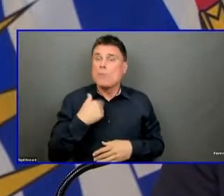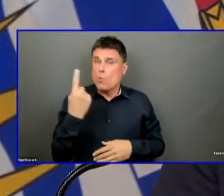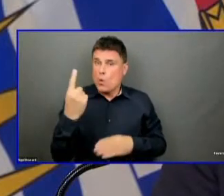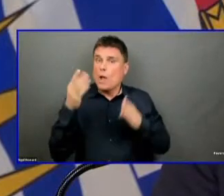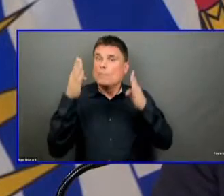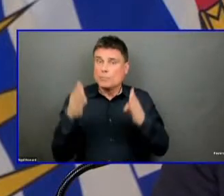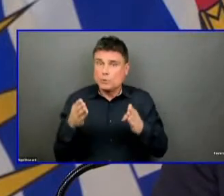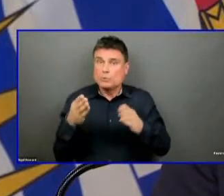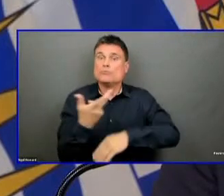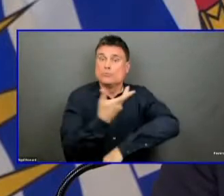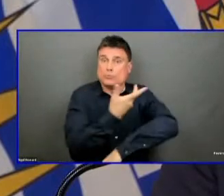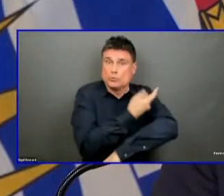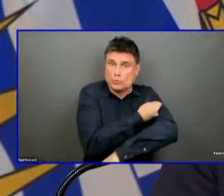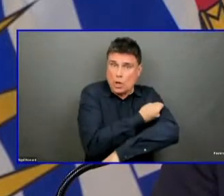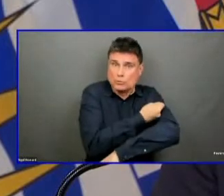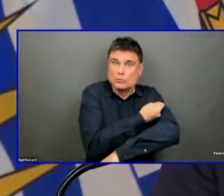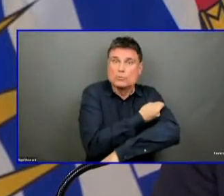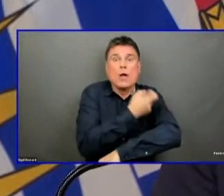years of age.